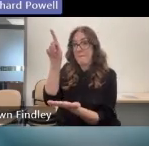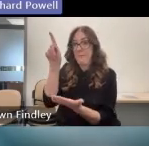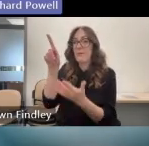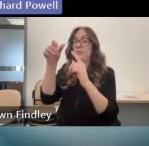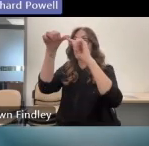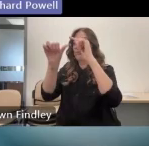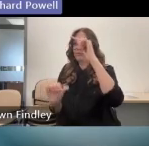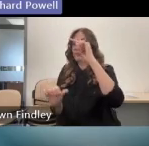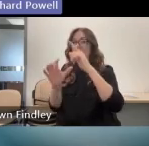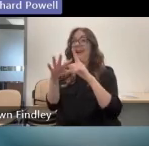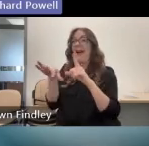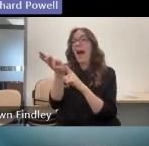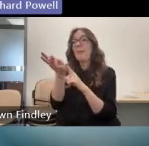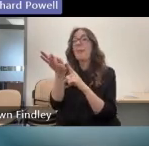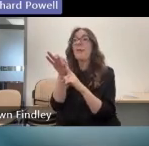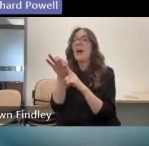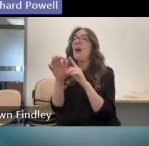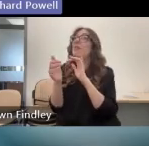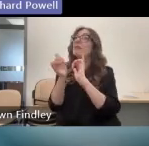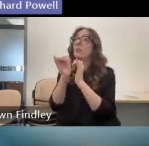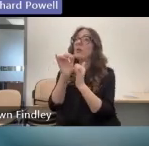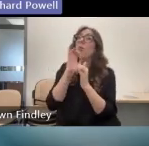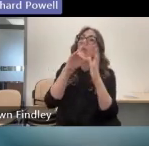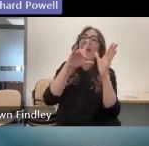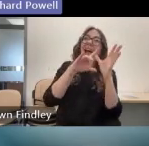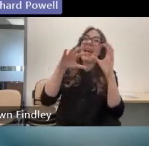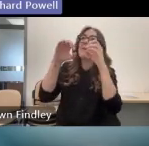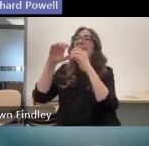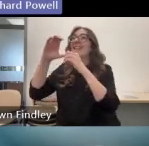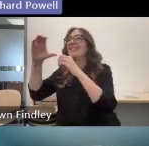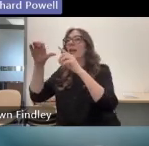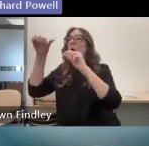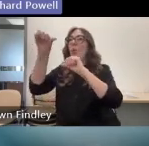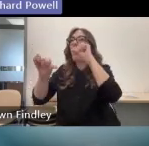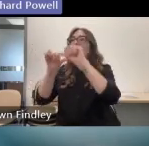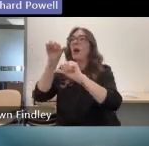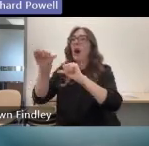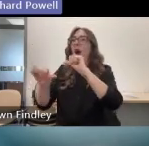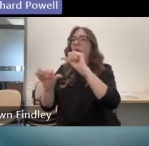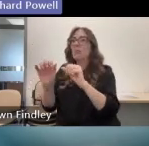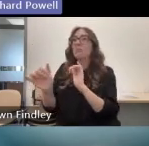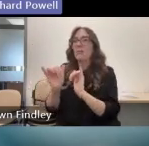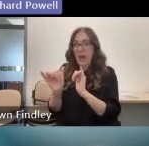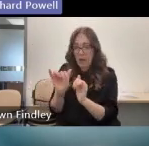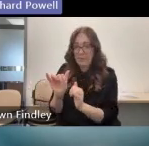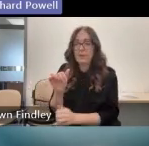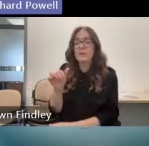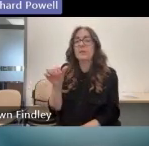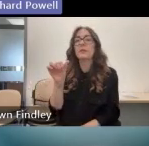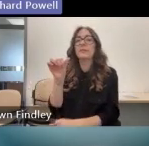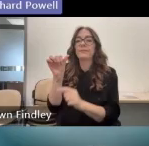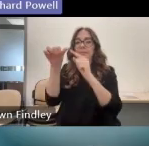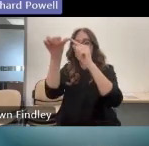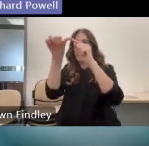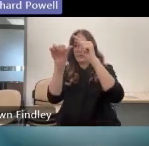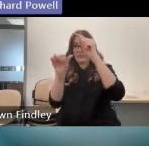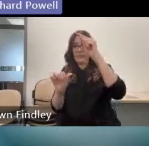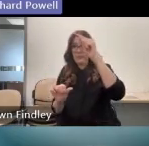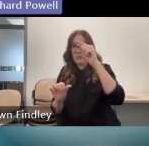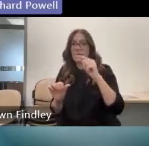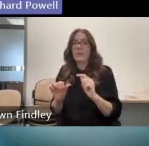apps, sometimes these will be in alphabetical order, other times they won't. On the second row from the bottom, the third icon